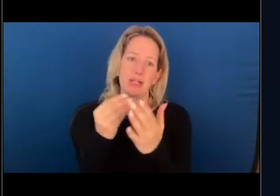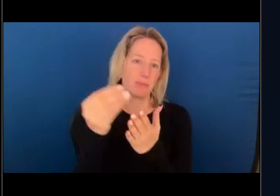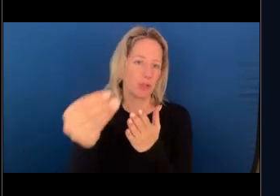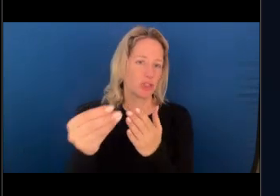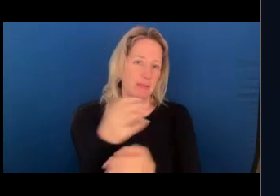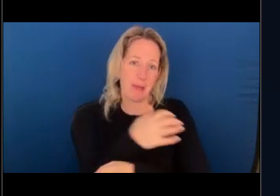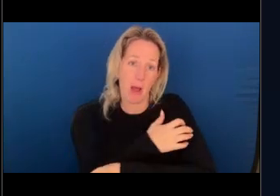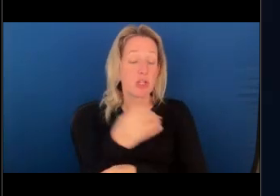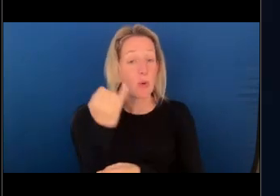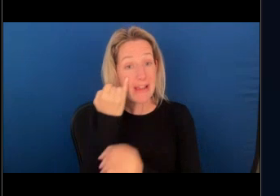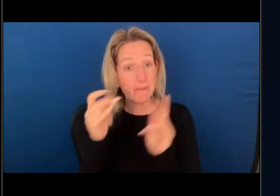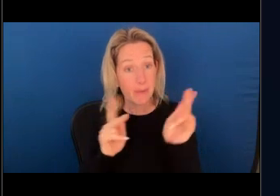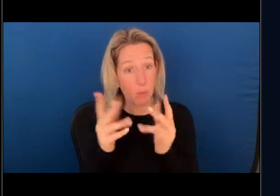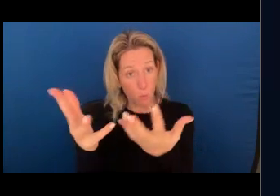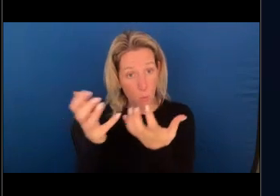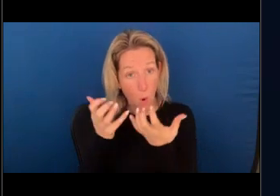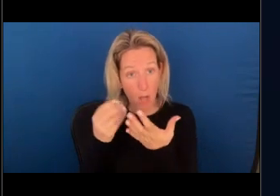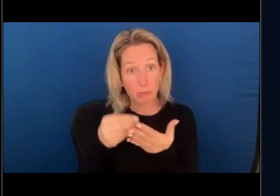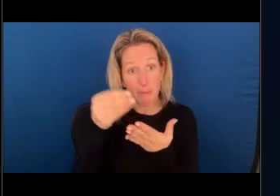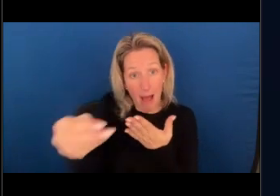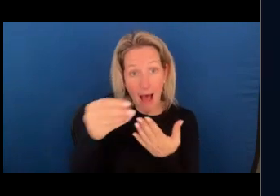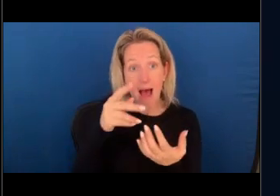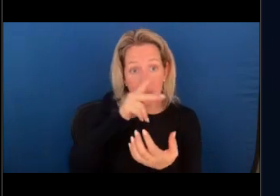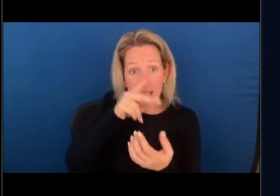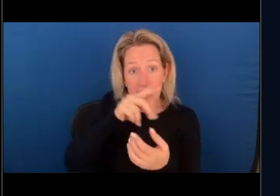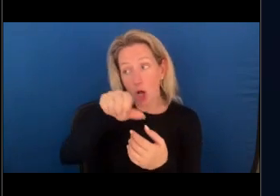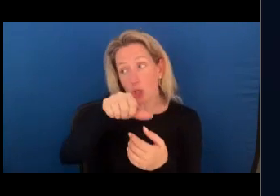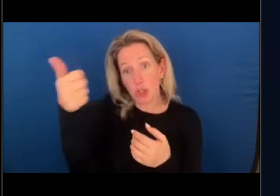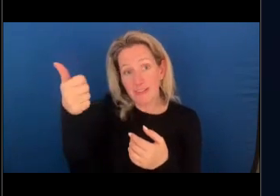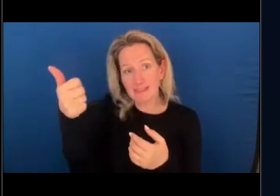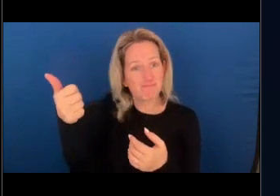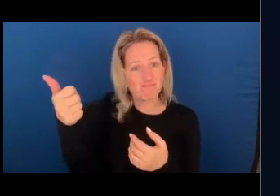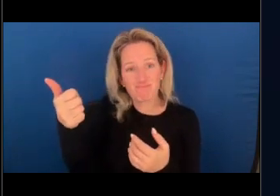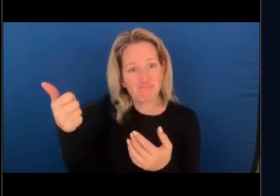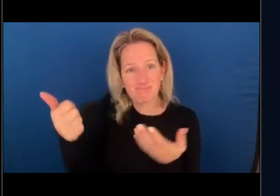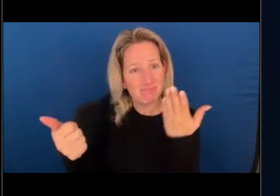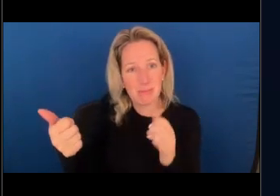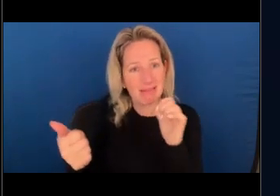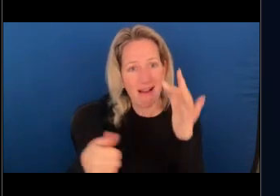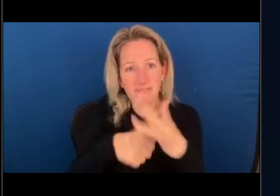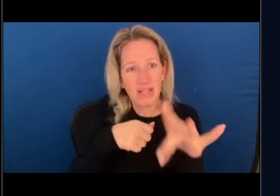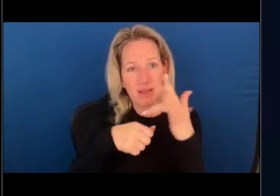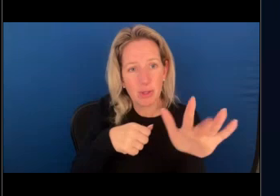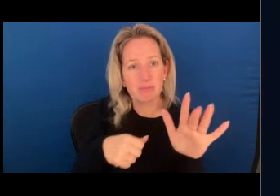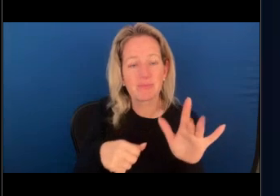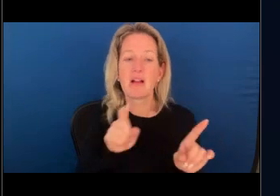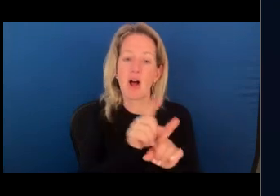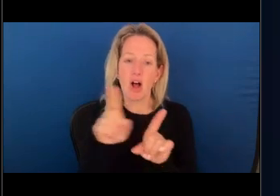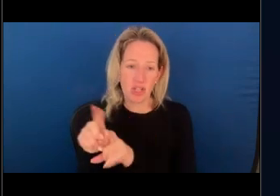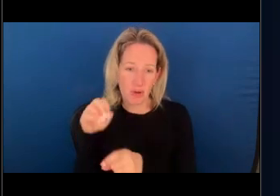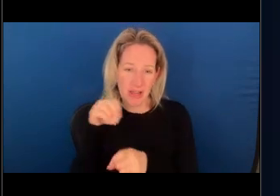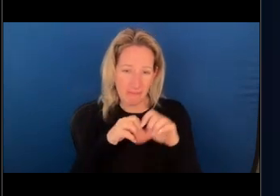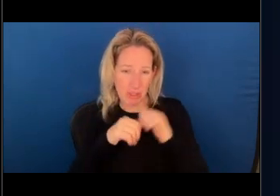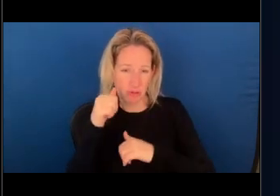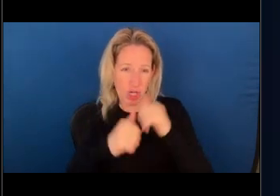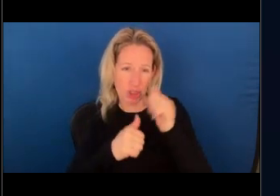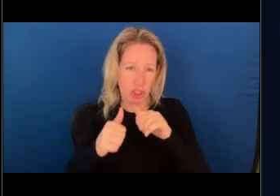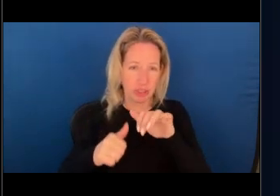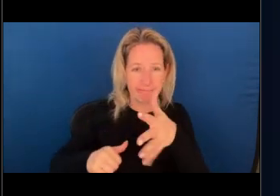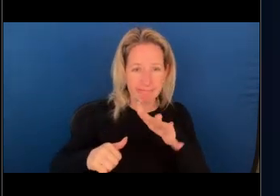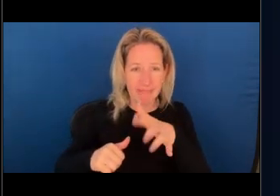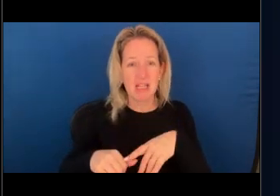buy plastic alternatives, they may not be available, as well as under-supported infrastructure. As you can see on the bottom right here, we have